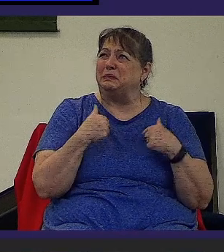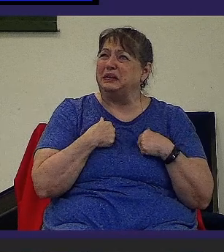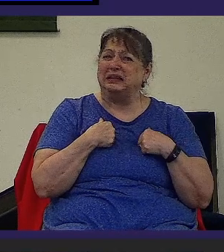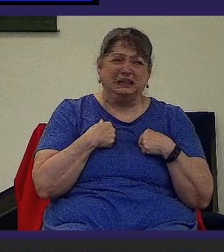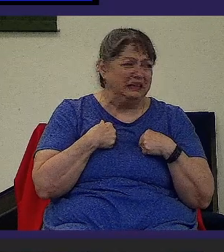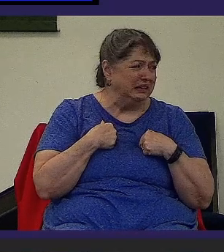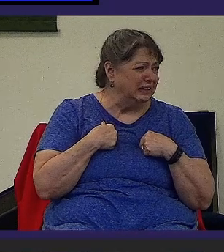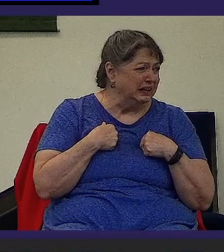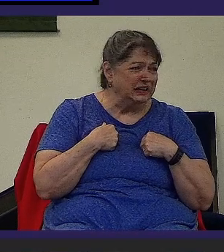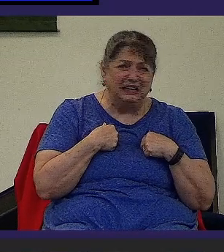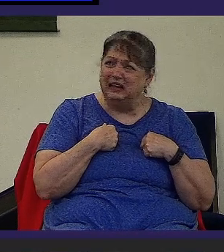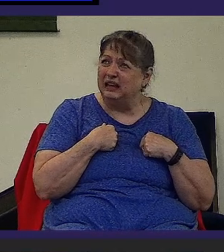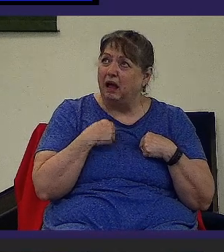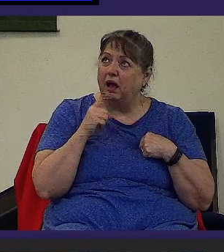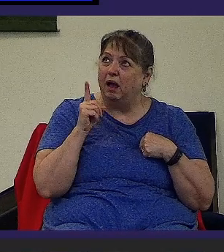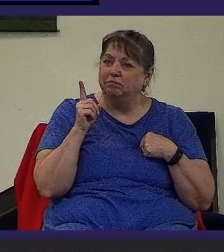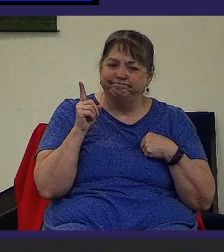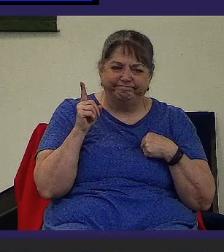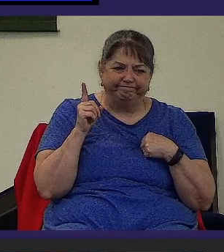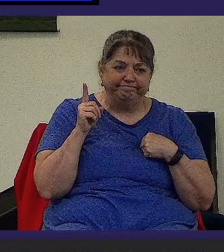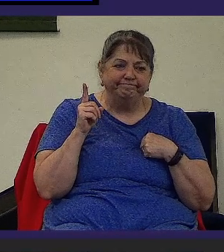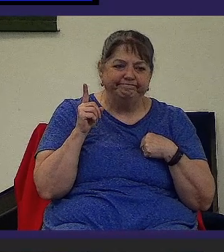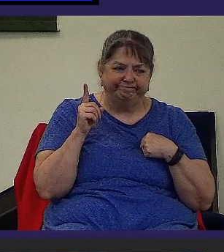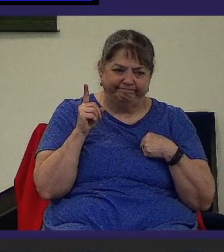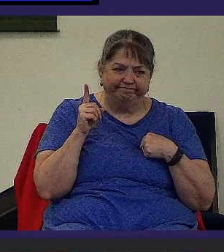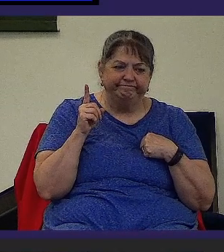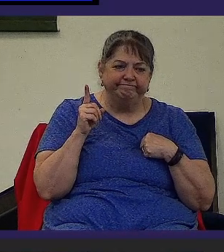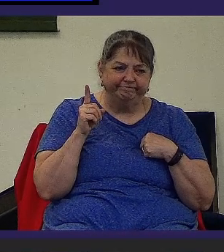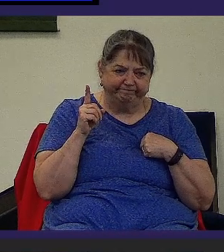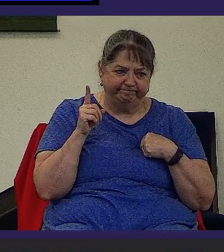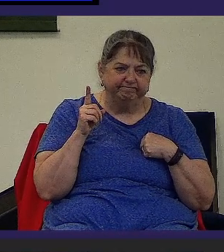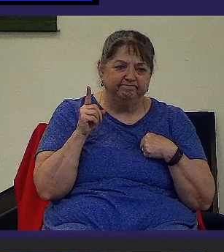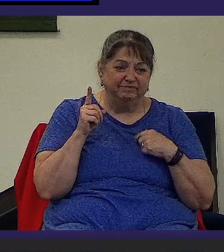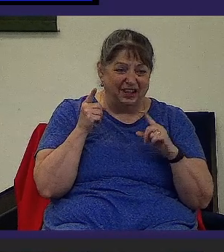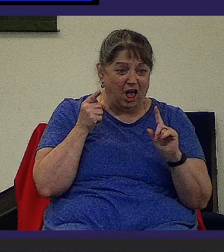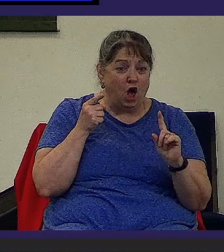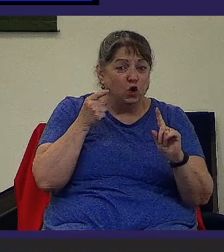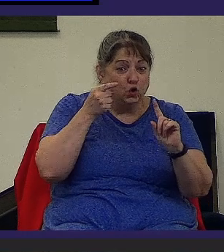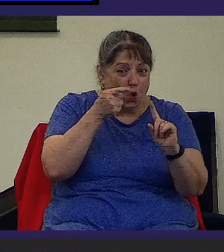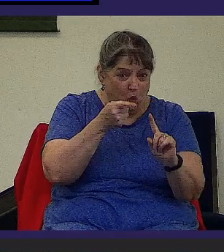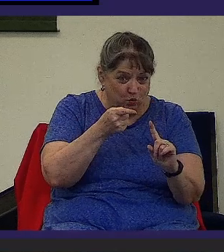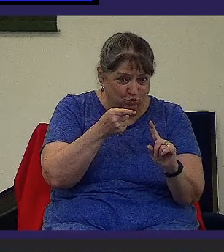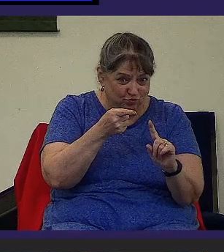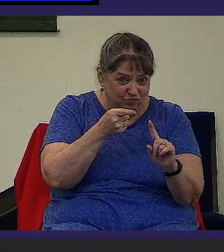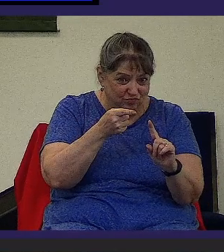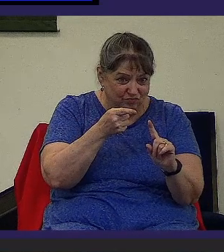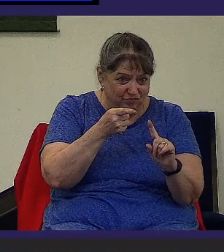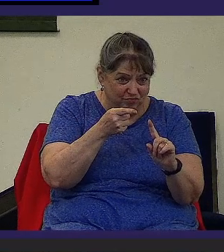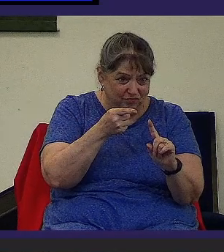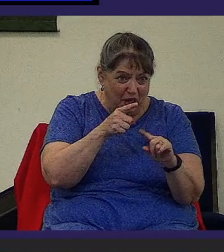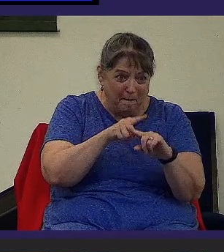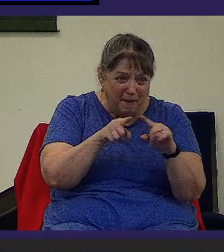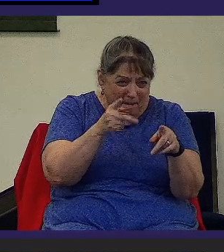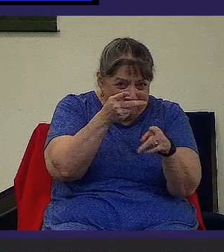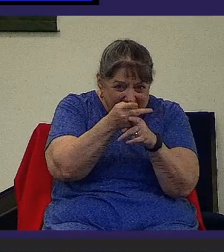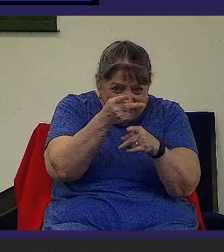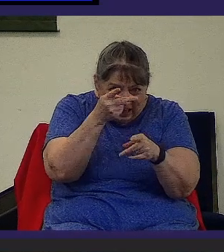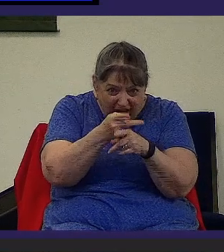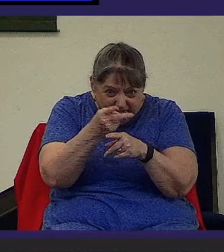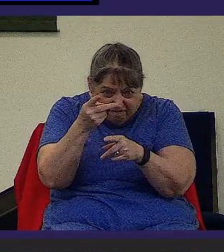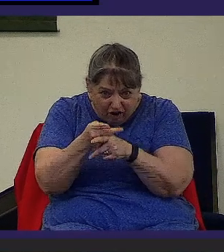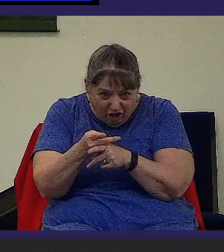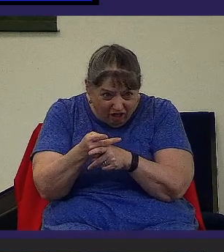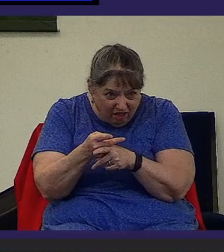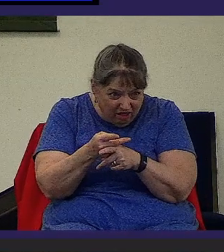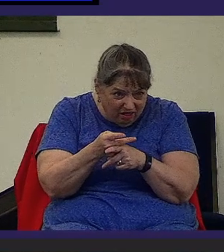of death goals are attainable but watch yourself because